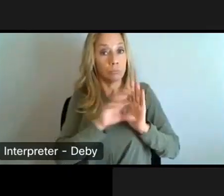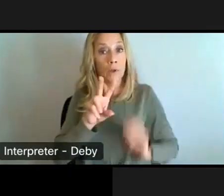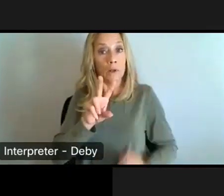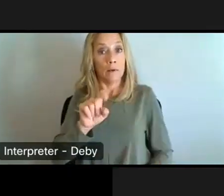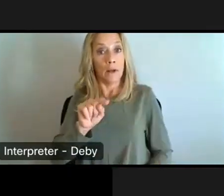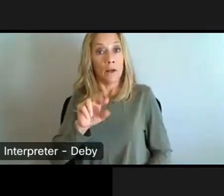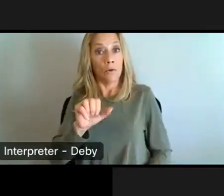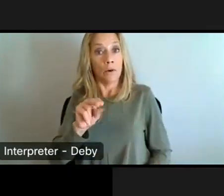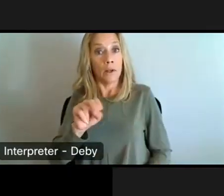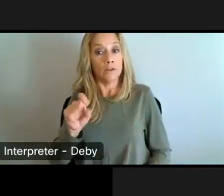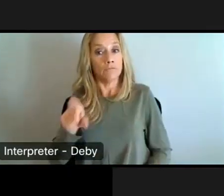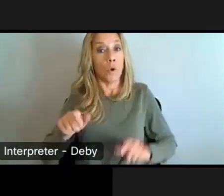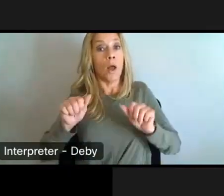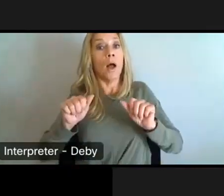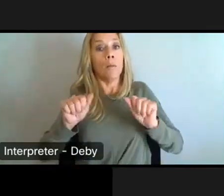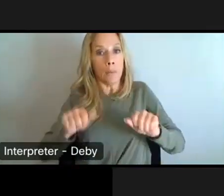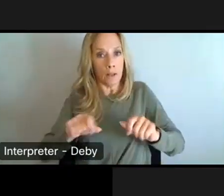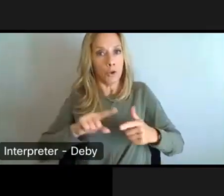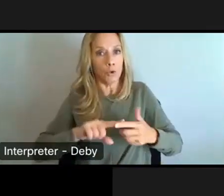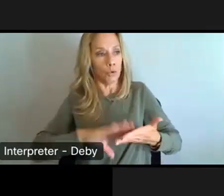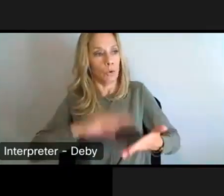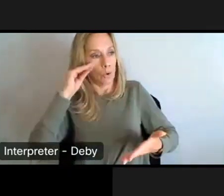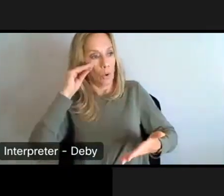bring is the ability to be taught.